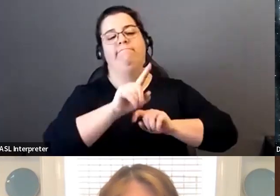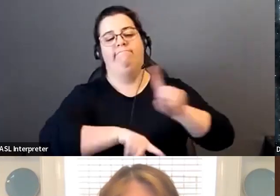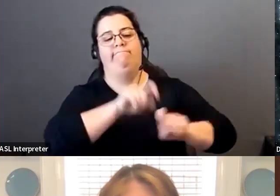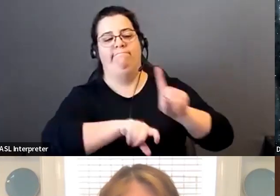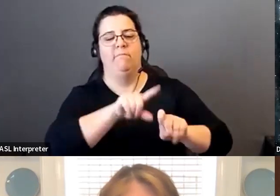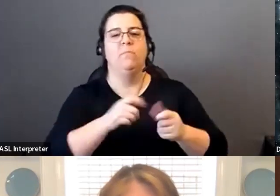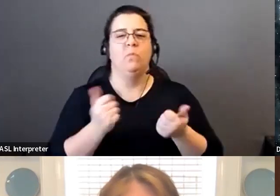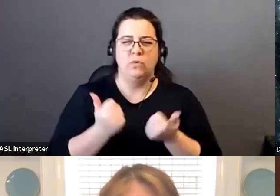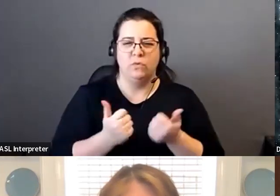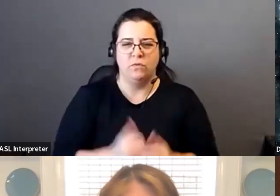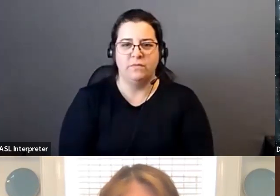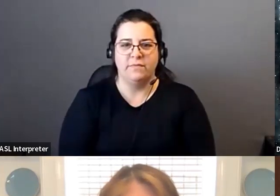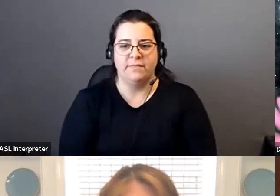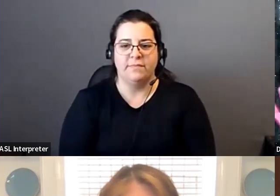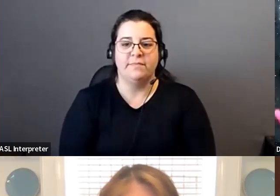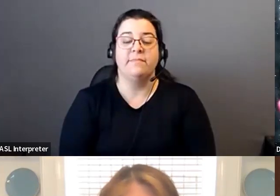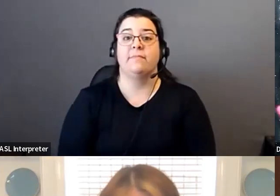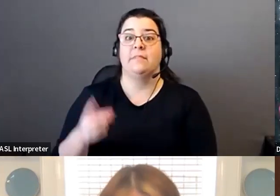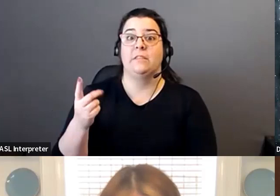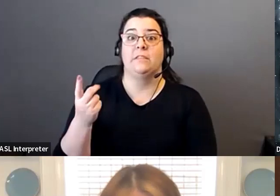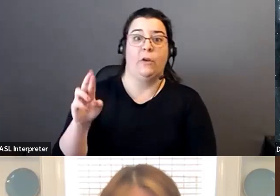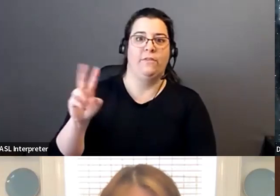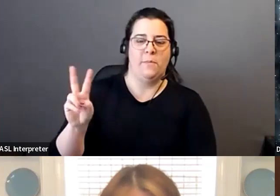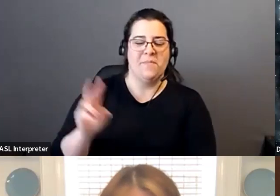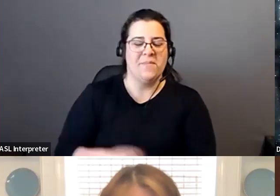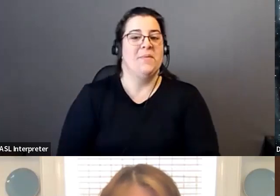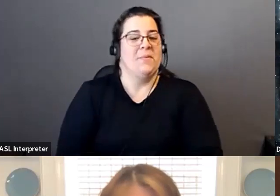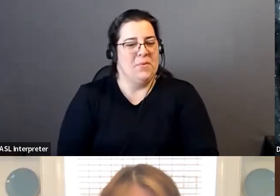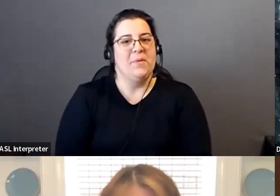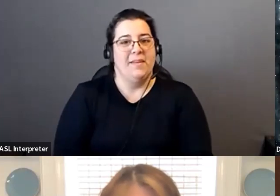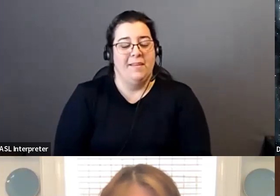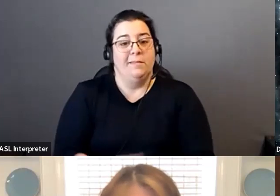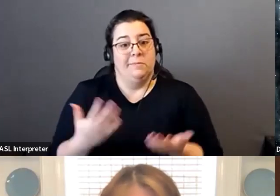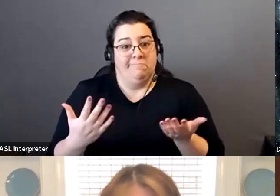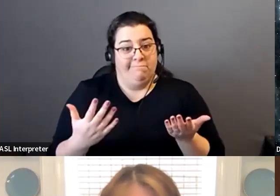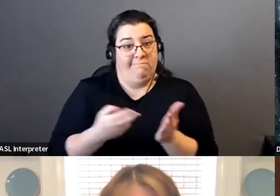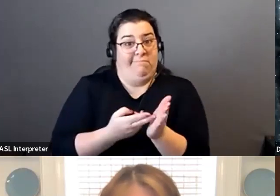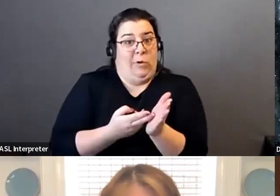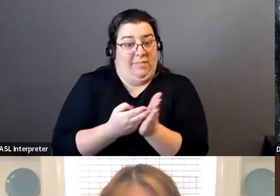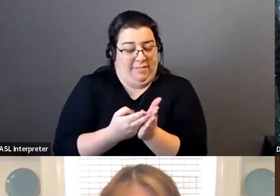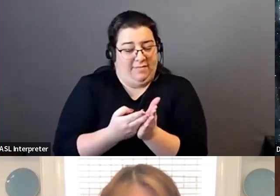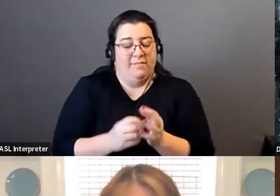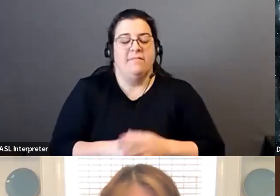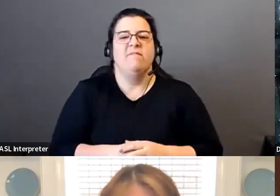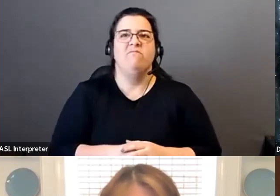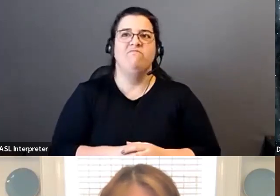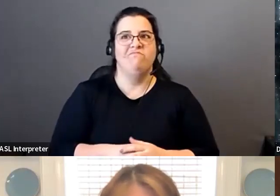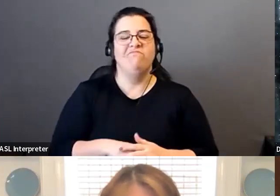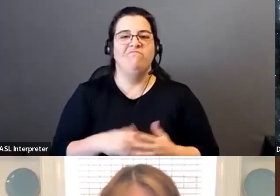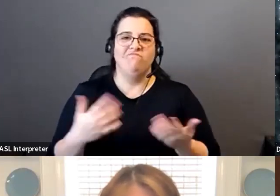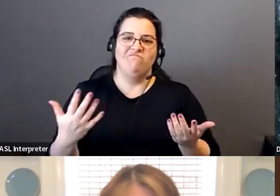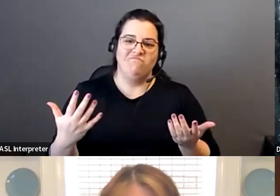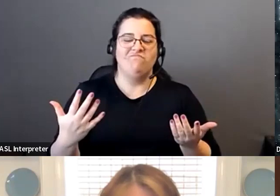So I'll be totally open here. I'd say for 90% of them, I've done